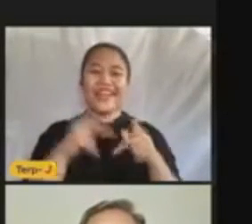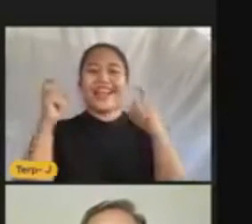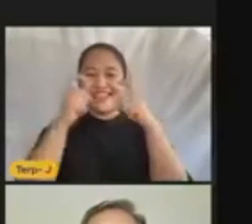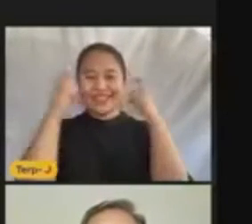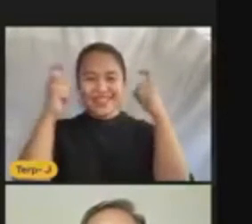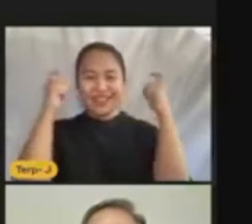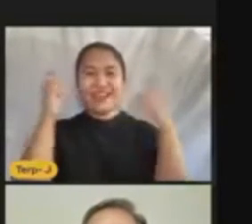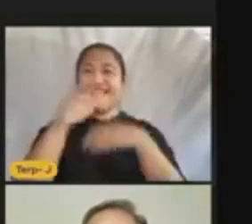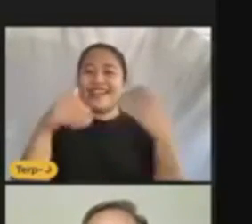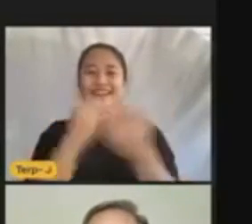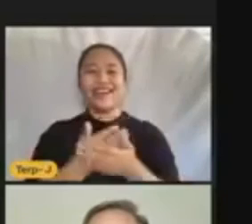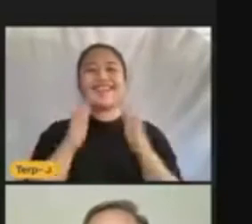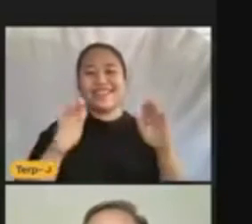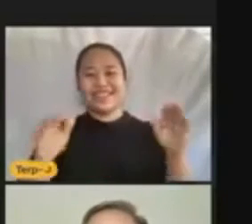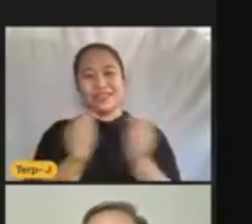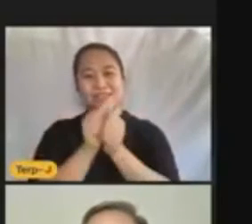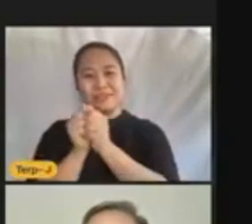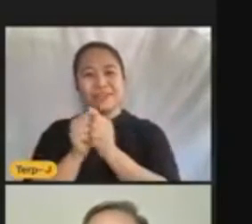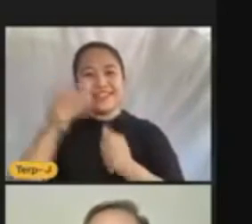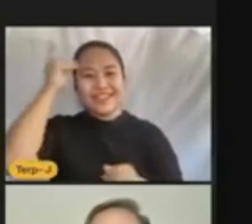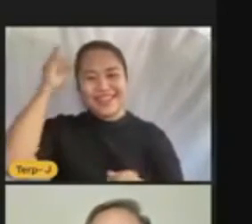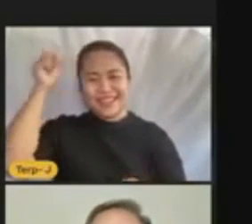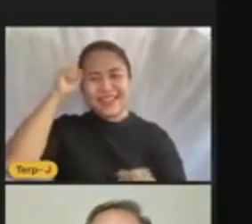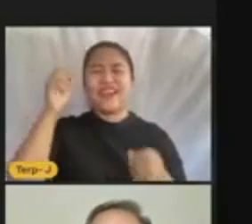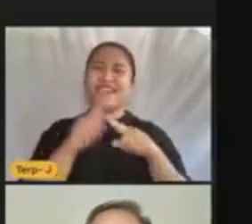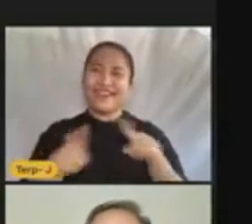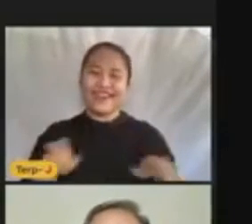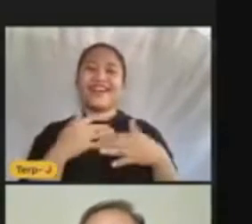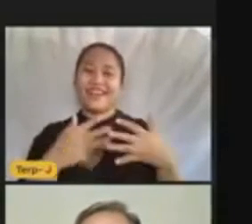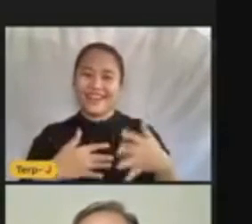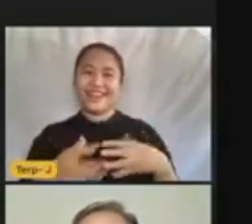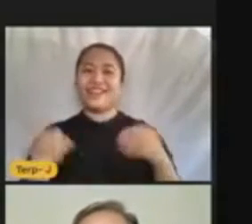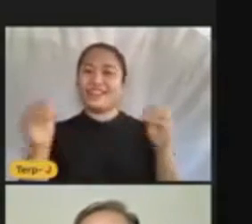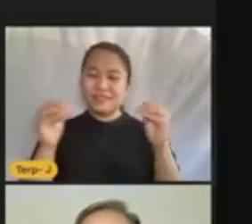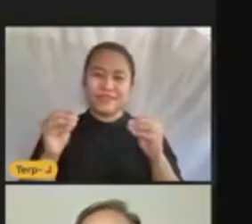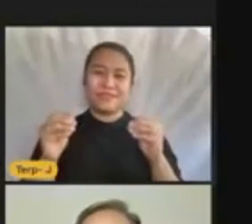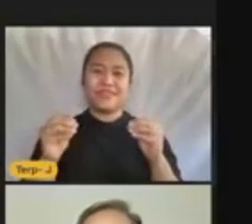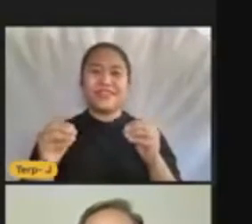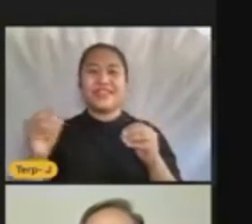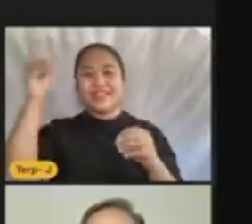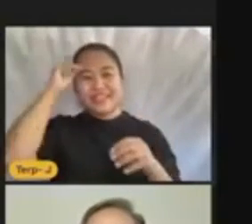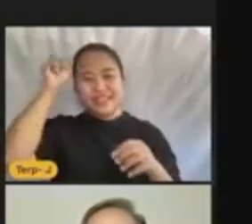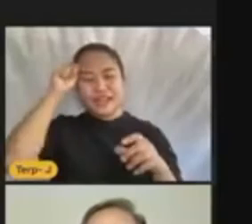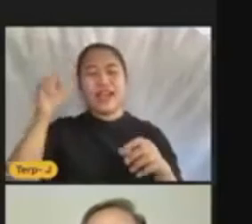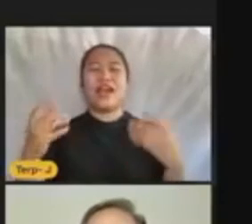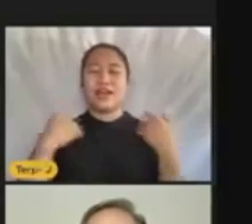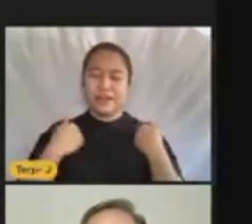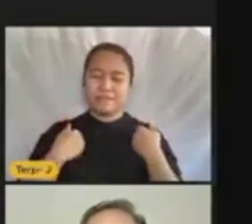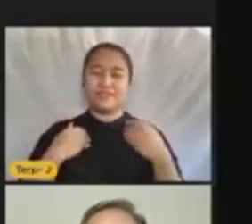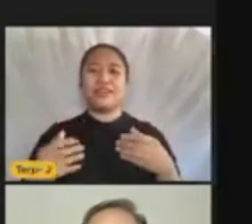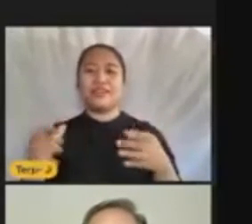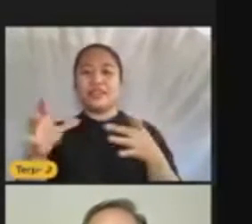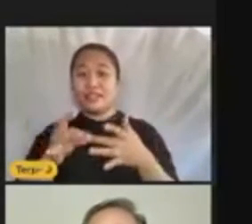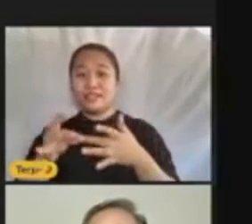children with Down syndrome, without Down syndrome, those with abilities and special abilities, because we would like